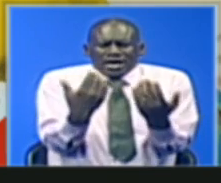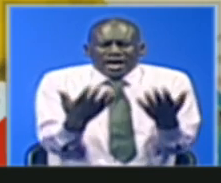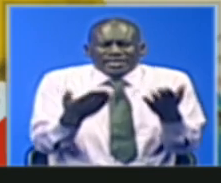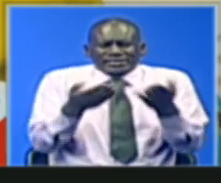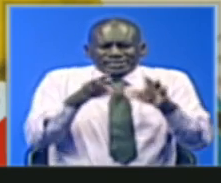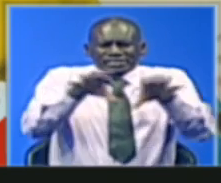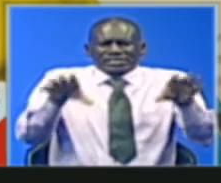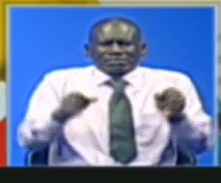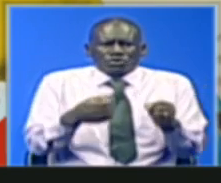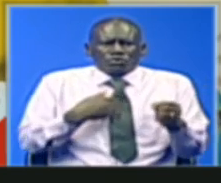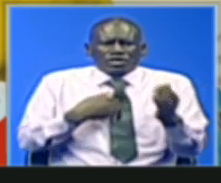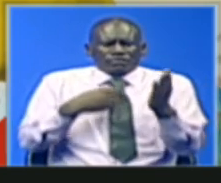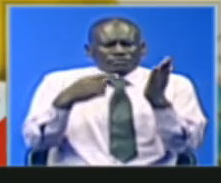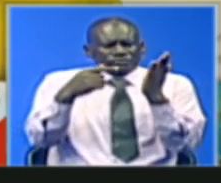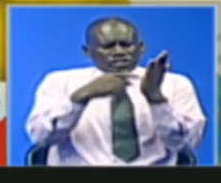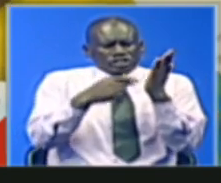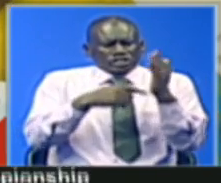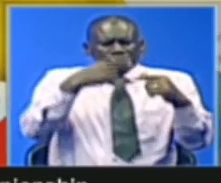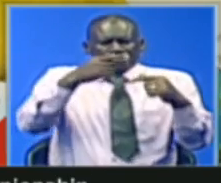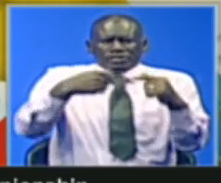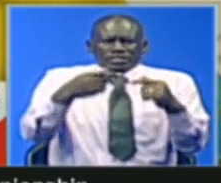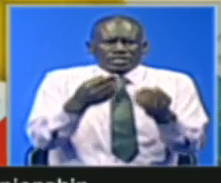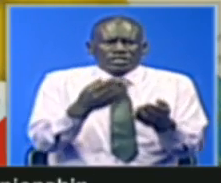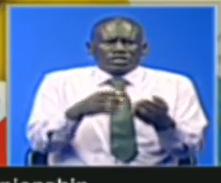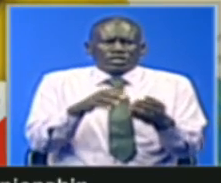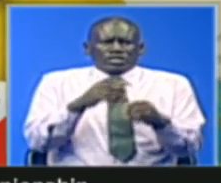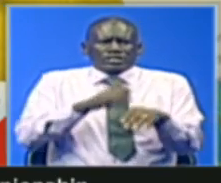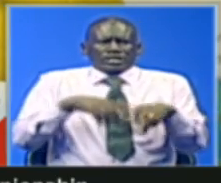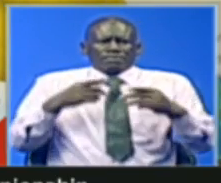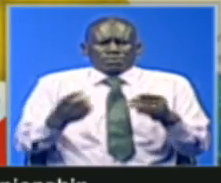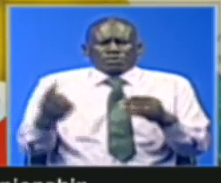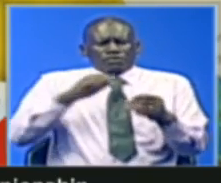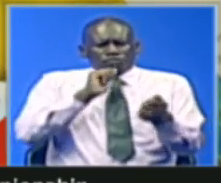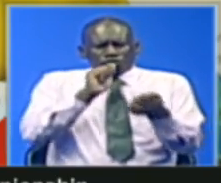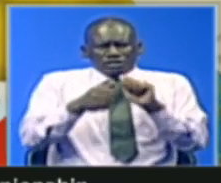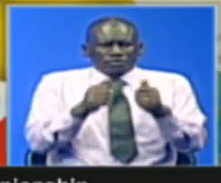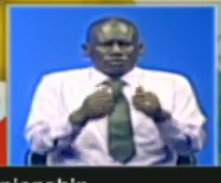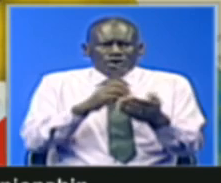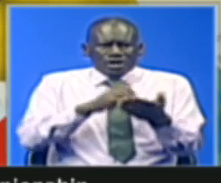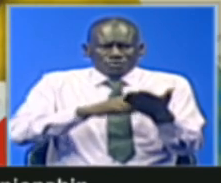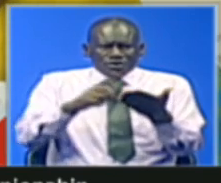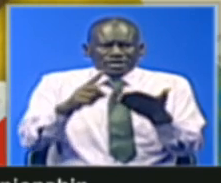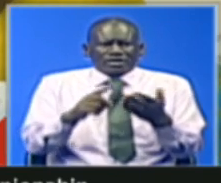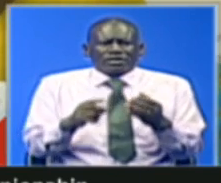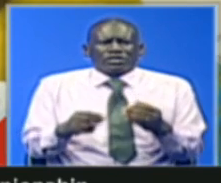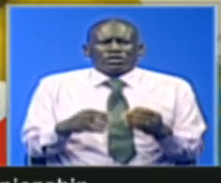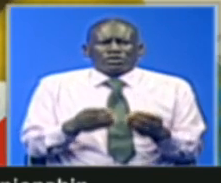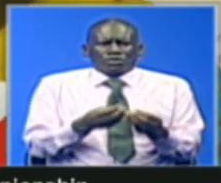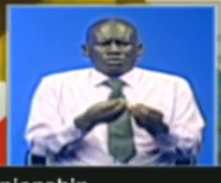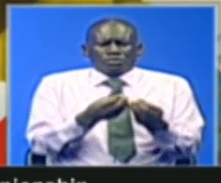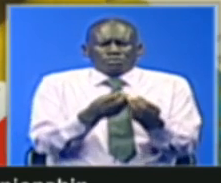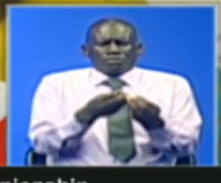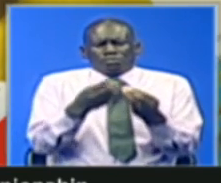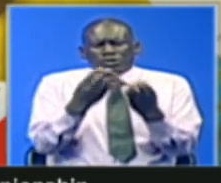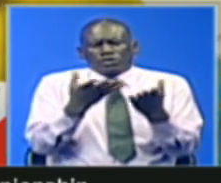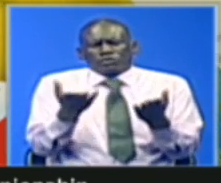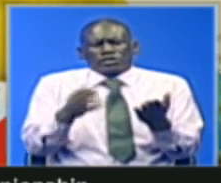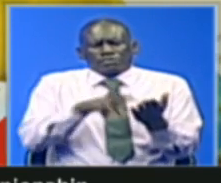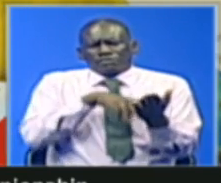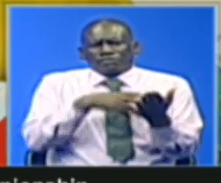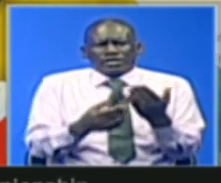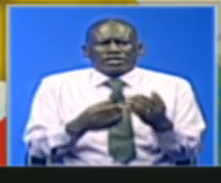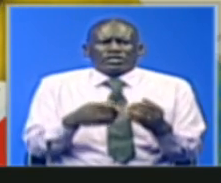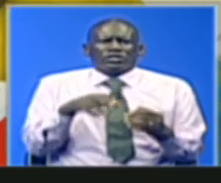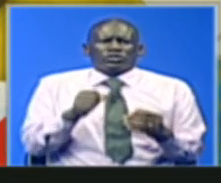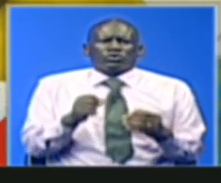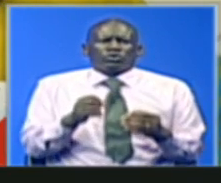We use digitized machinery. So whenever people come for a practical interview, which lasts a week, most don't survive. And they start saying, madam, please train me. I'm